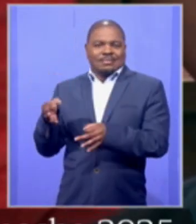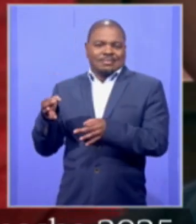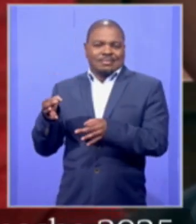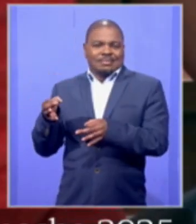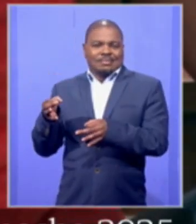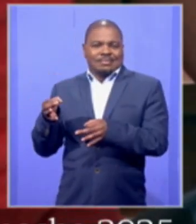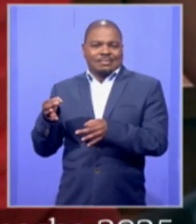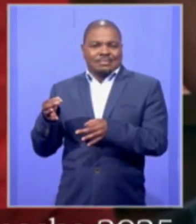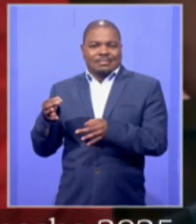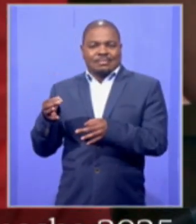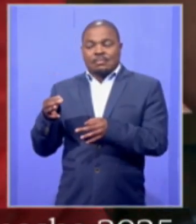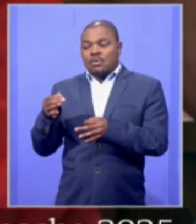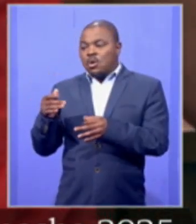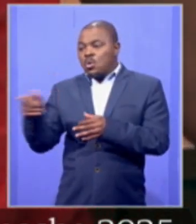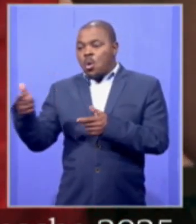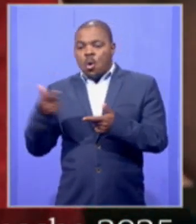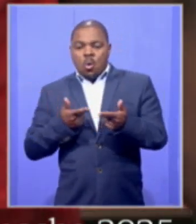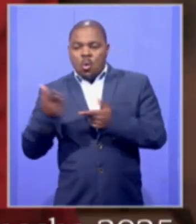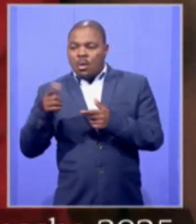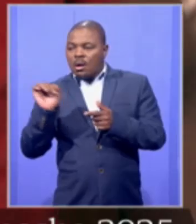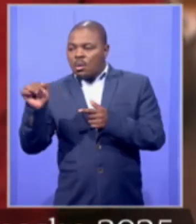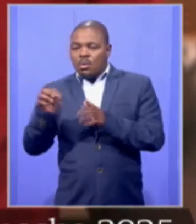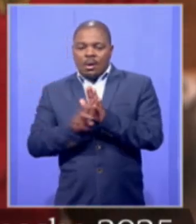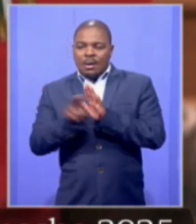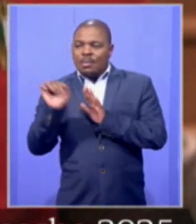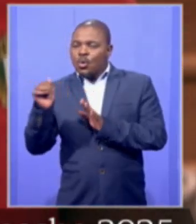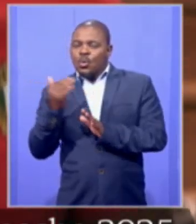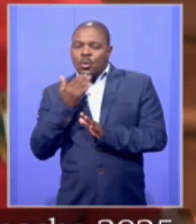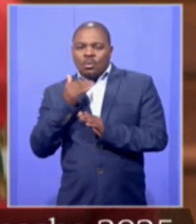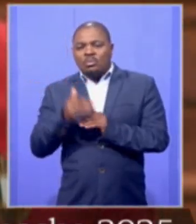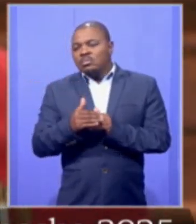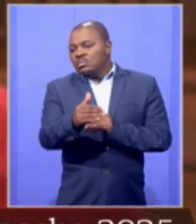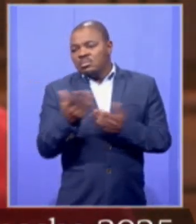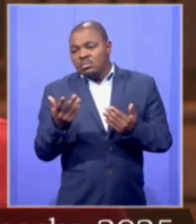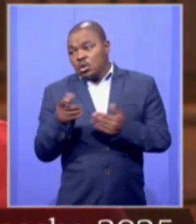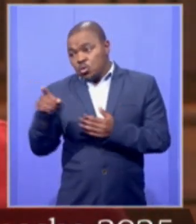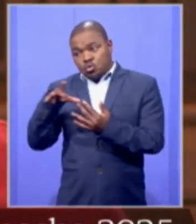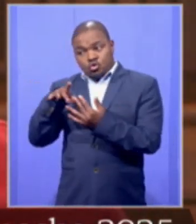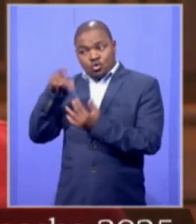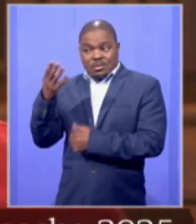what should happen to your defense. You have a choice